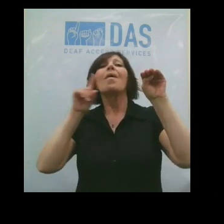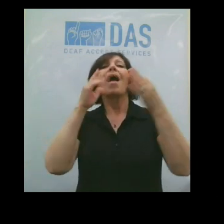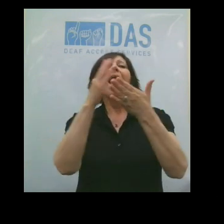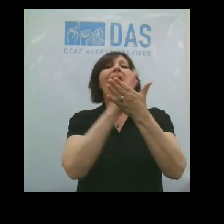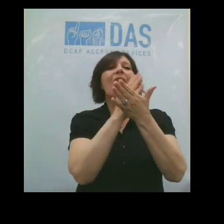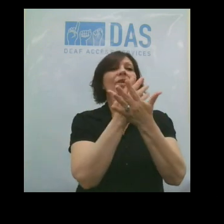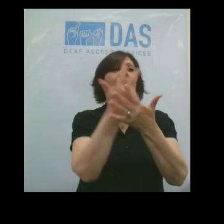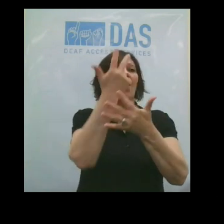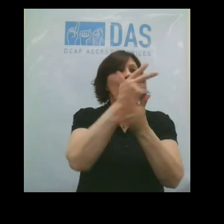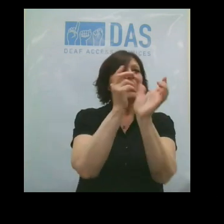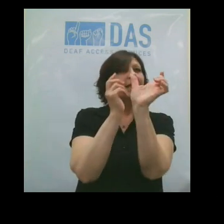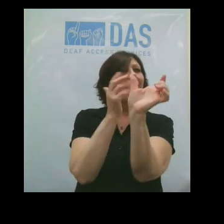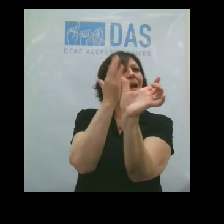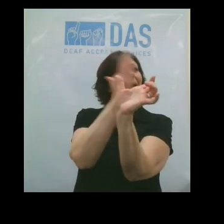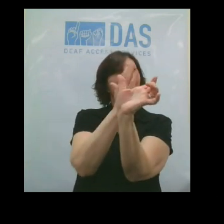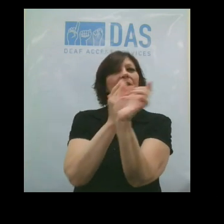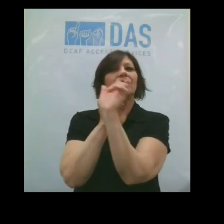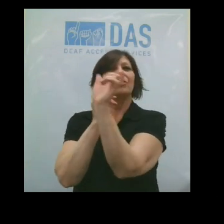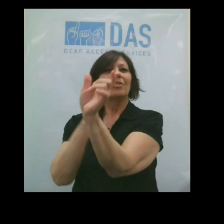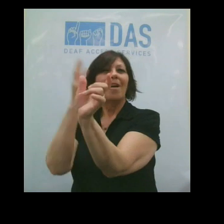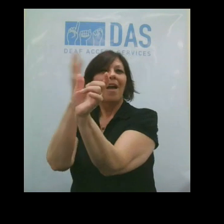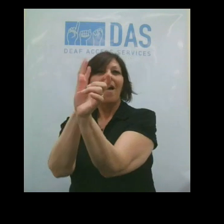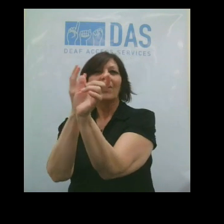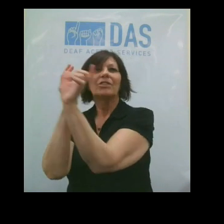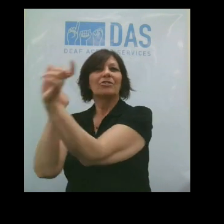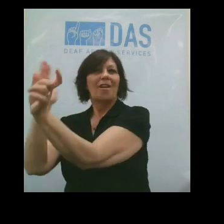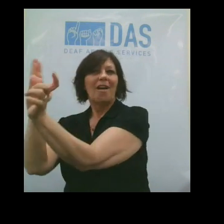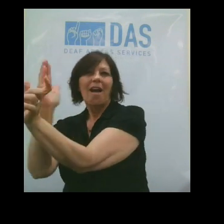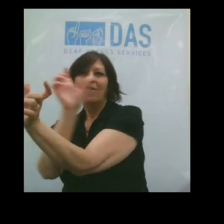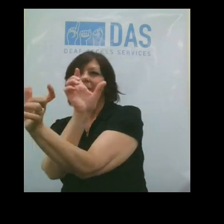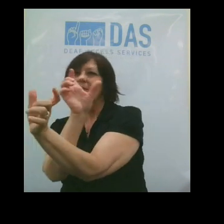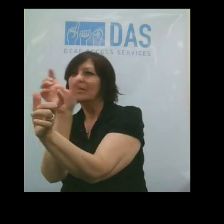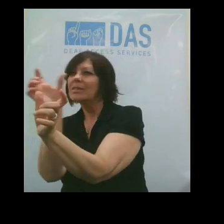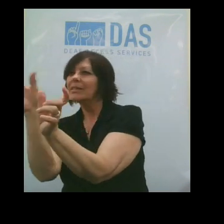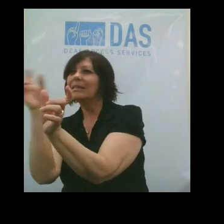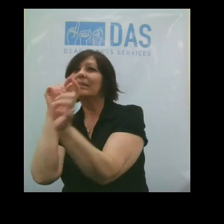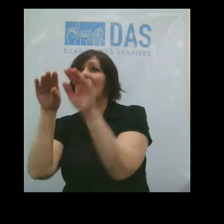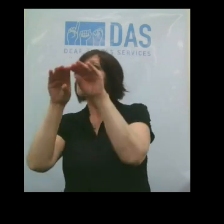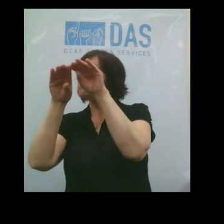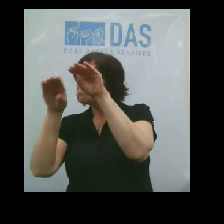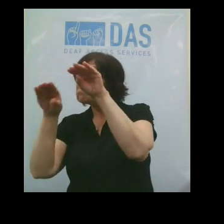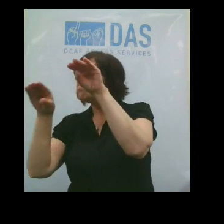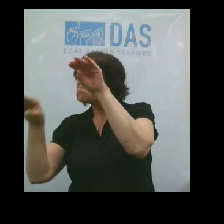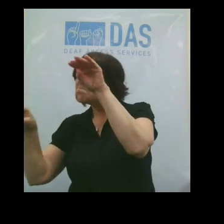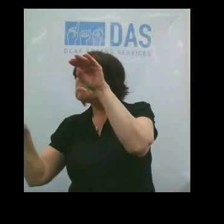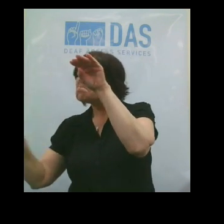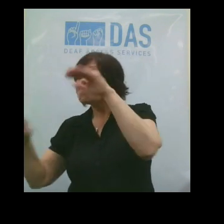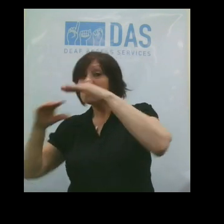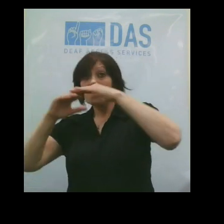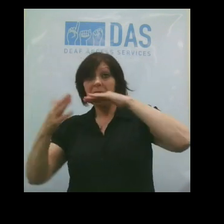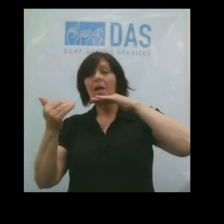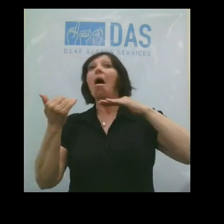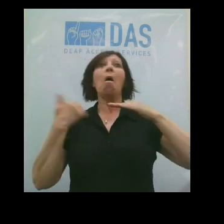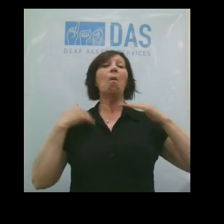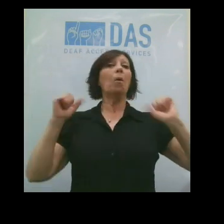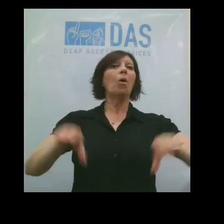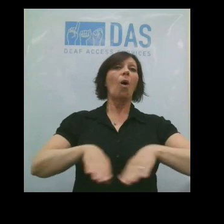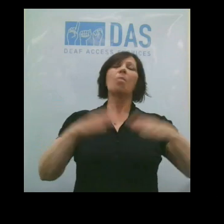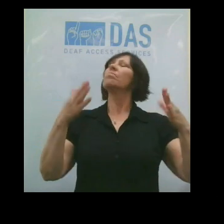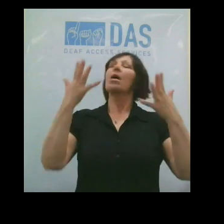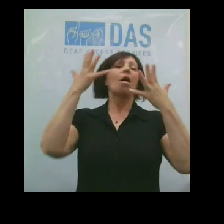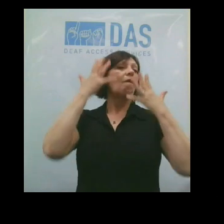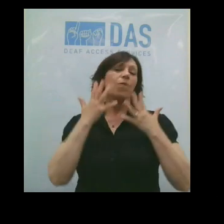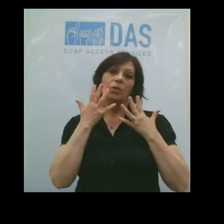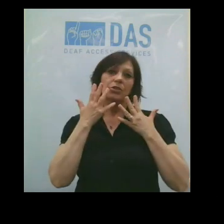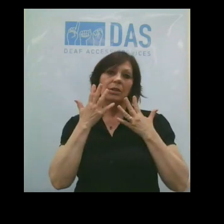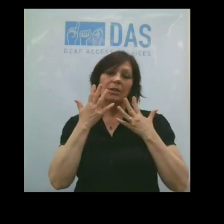average. And if we had a 3-day rolling average that also showed less than 15 hospitalizations, we would be able to reopen. Unfortunately, under the